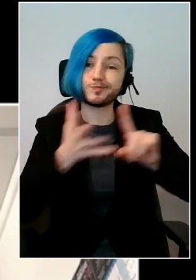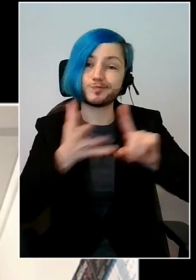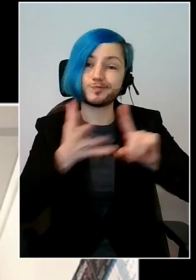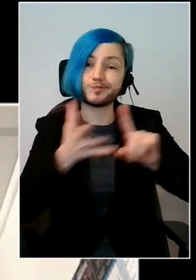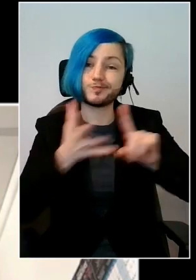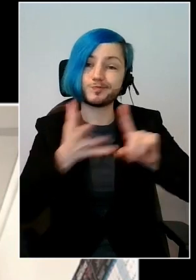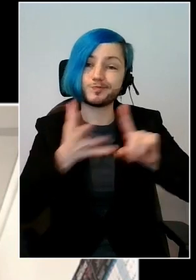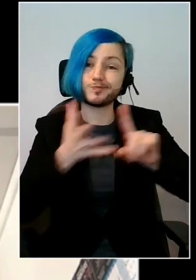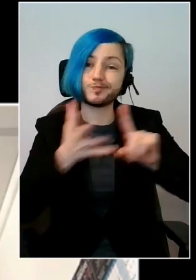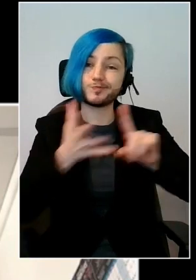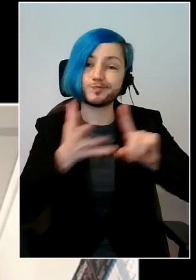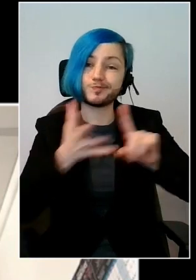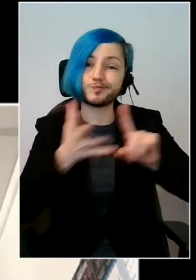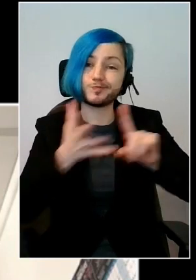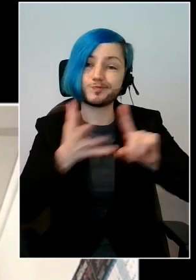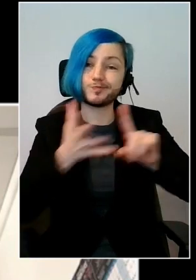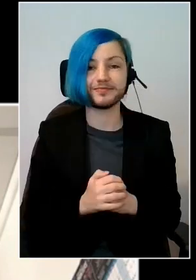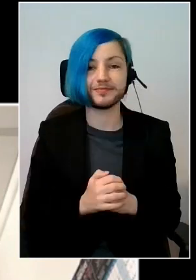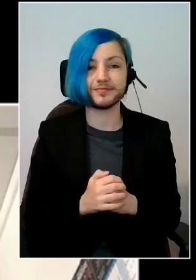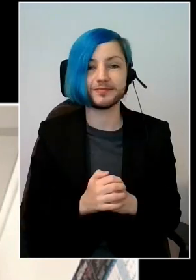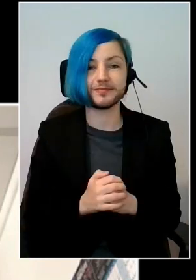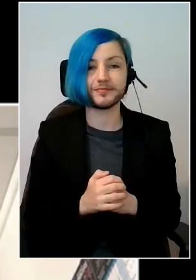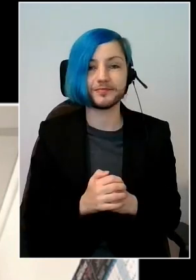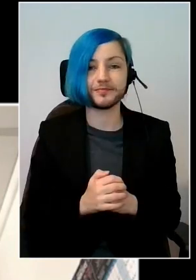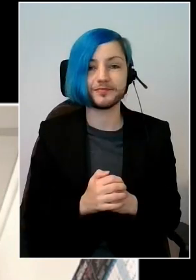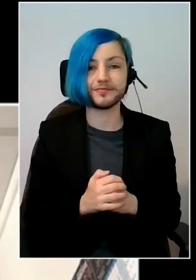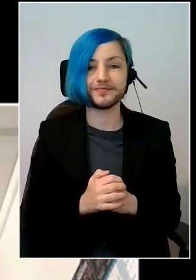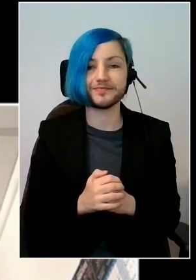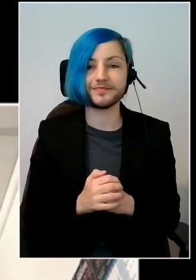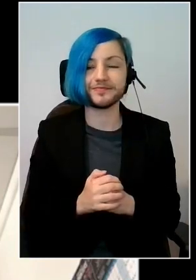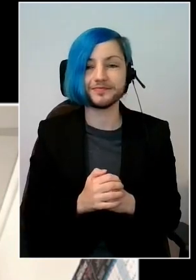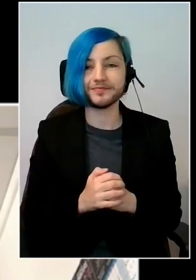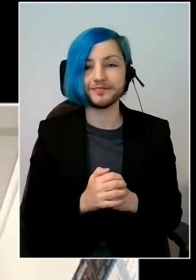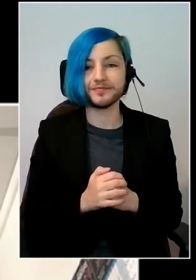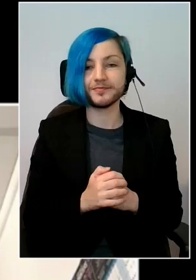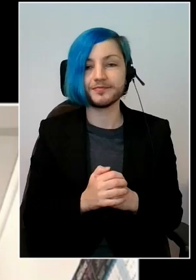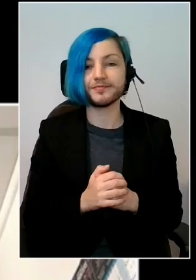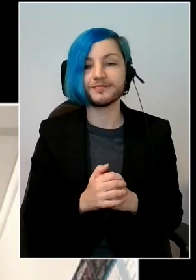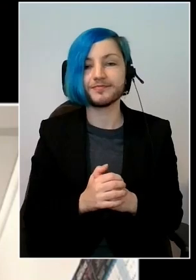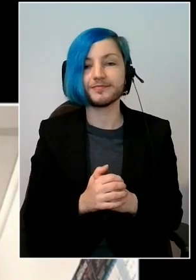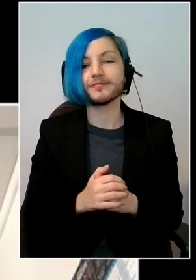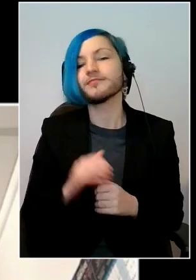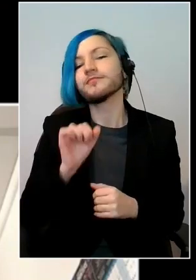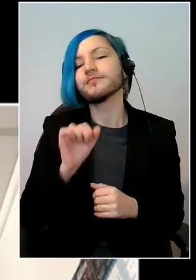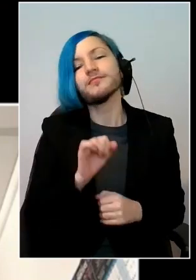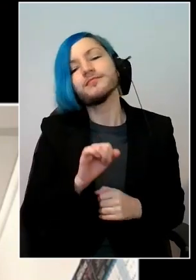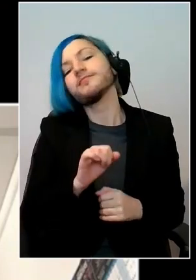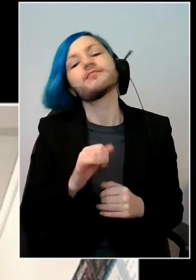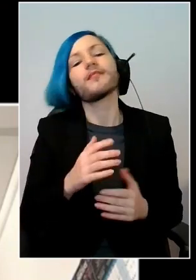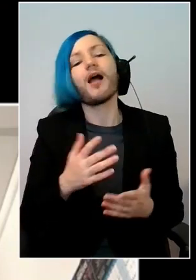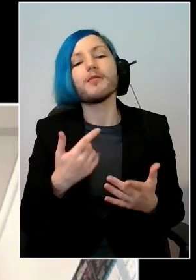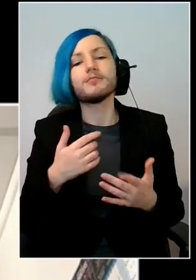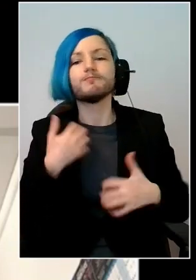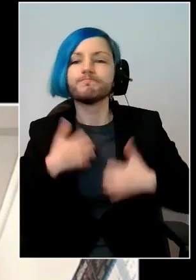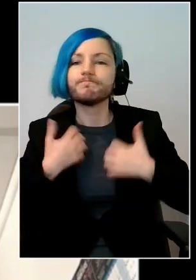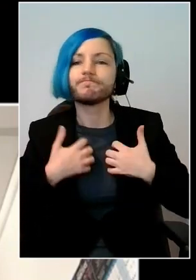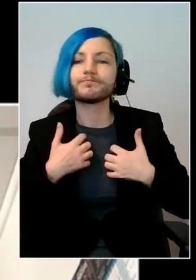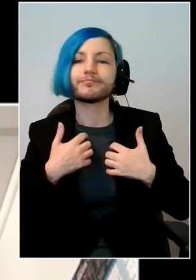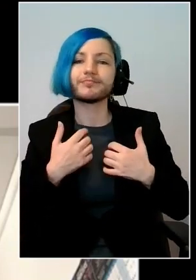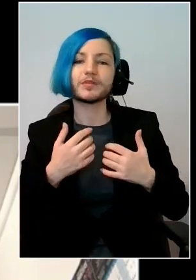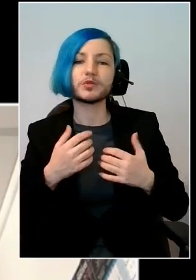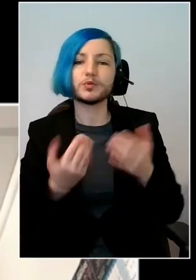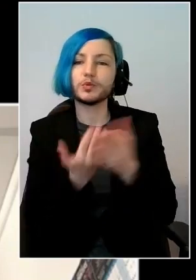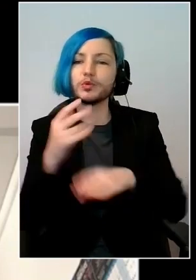trade, and obviously helping the new apprentices that come through as well, and teaching them some new skills and listen to their new ideas as